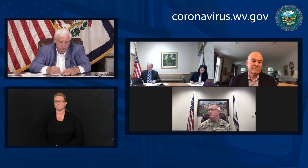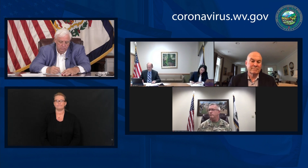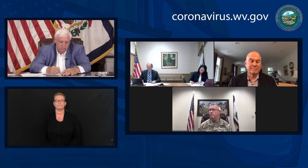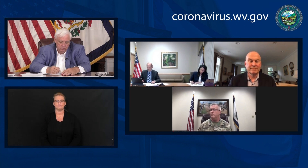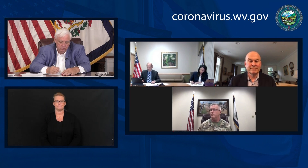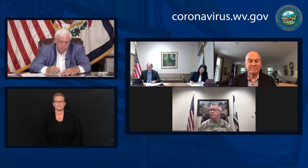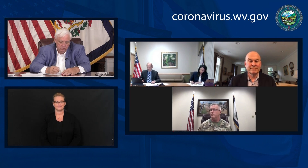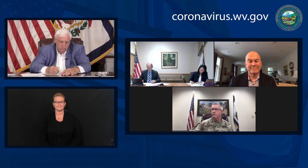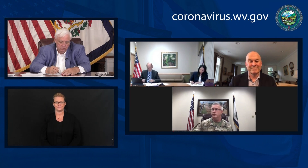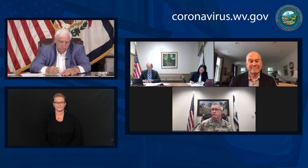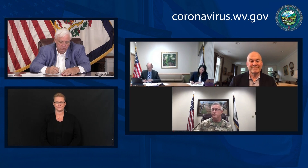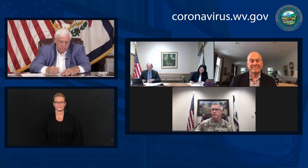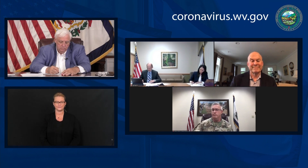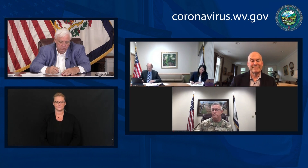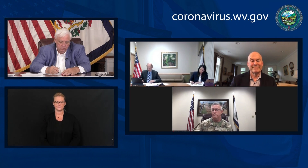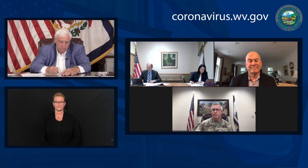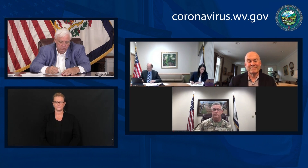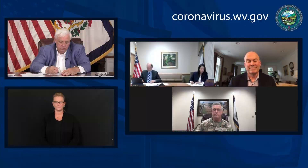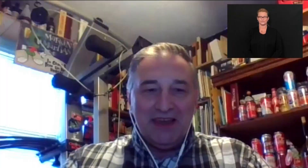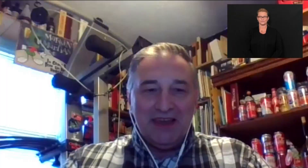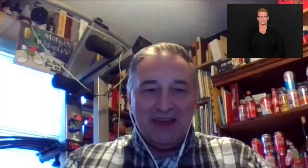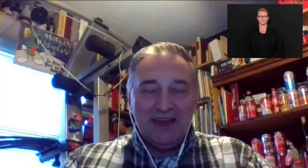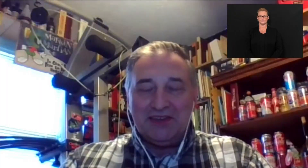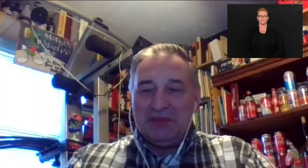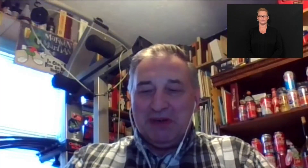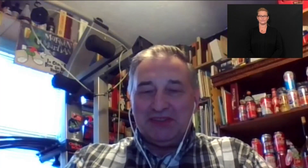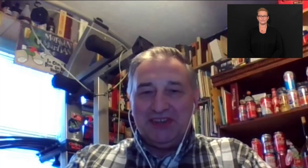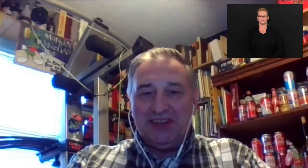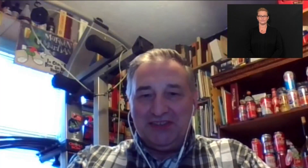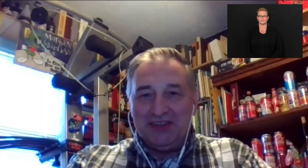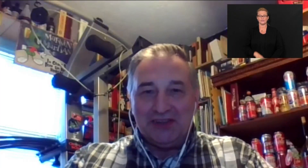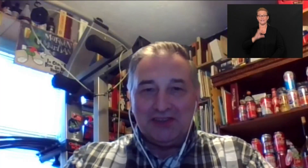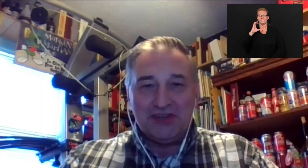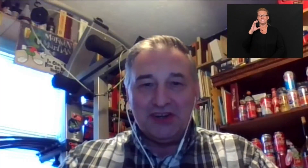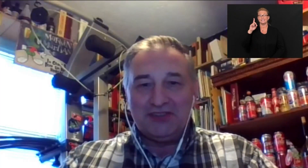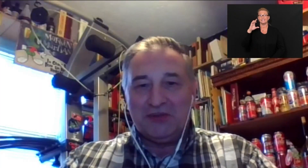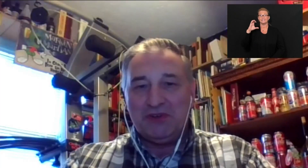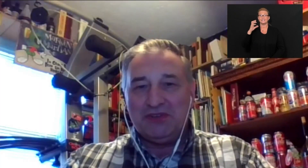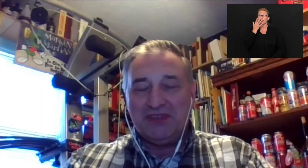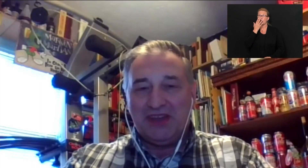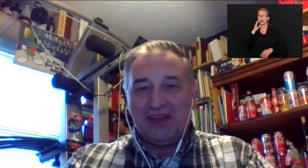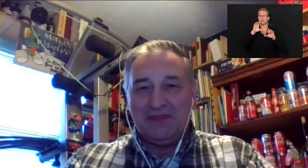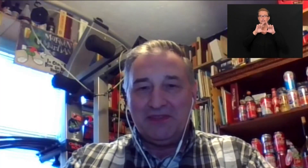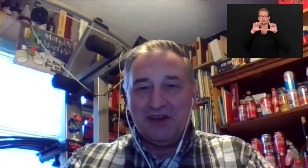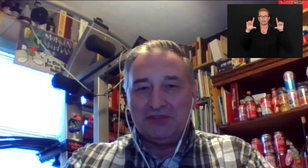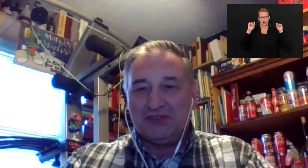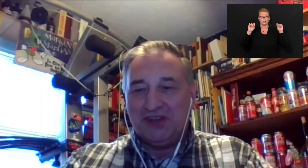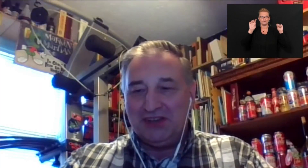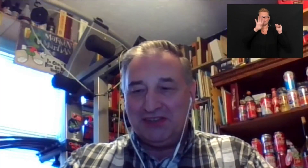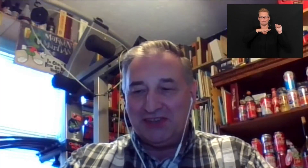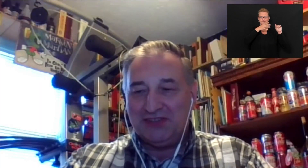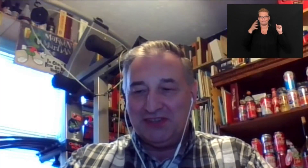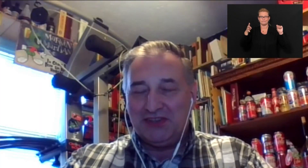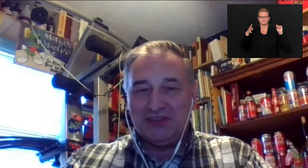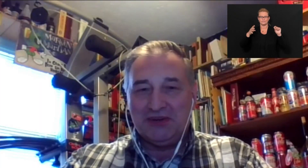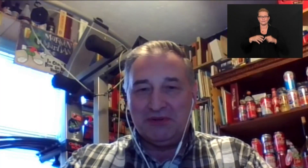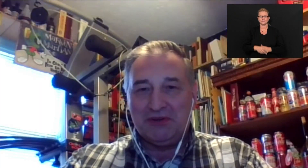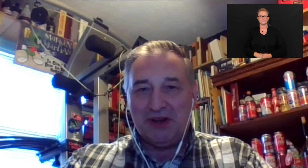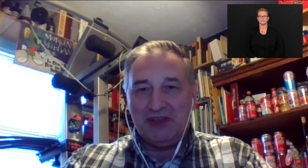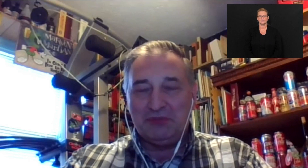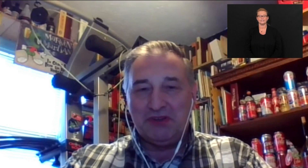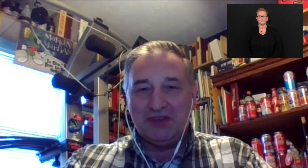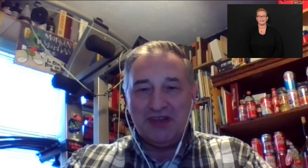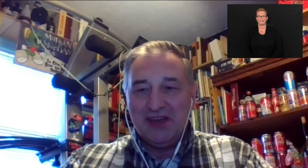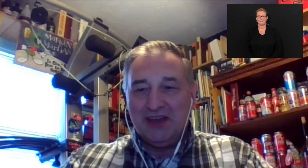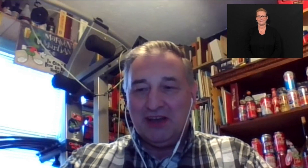Hi there, David Beard. The news today about the CDC color chart somewhat alters the context of the issue I want to